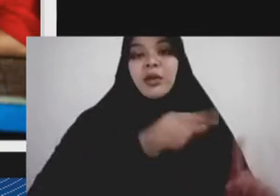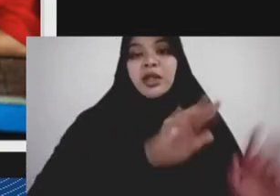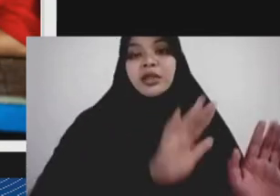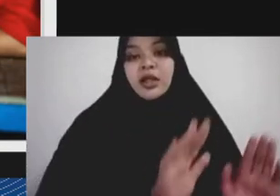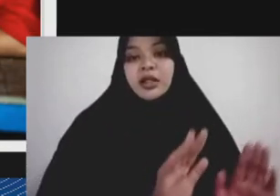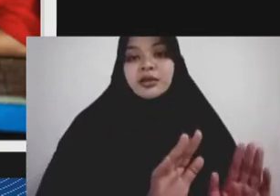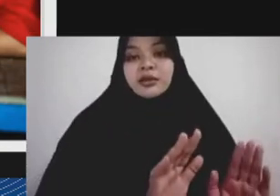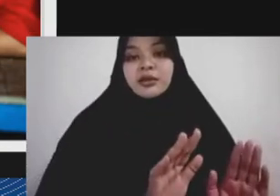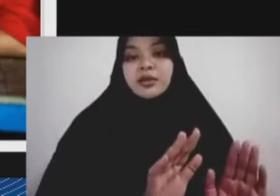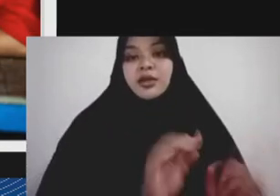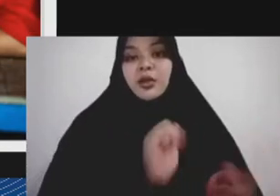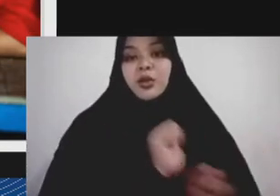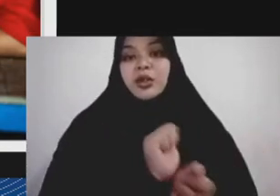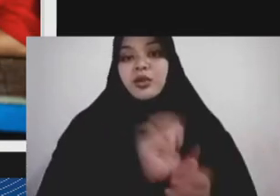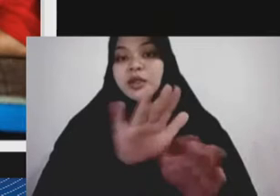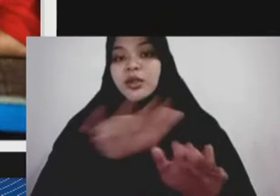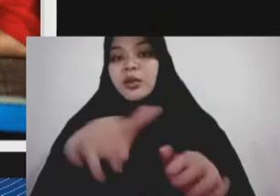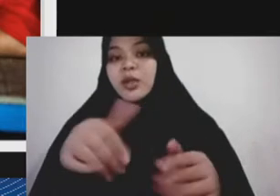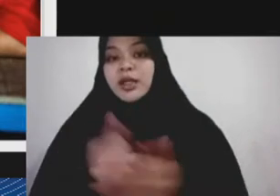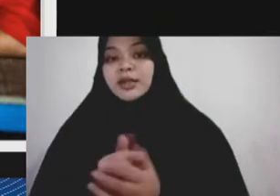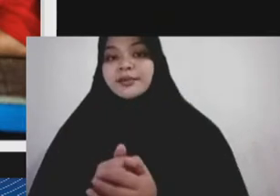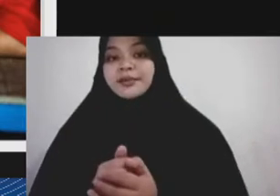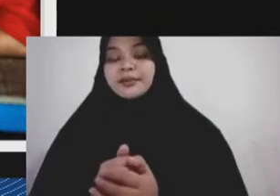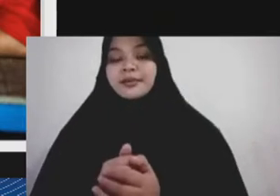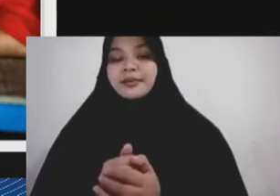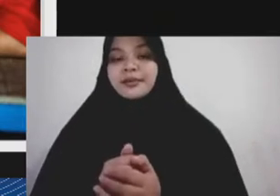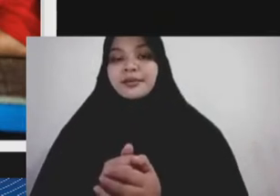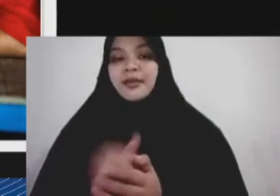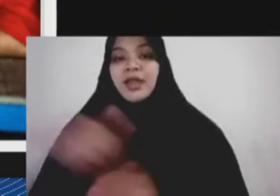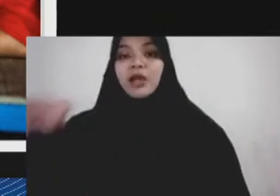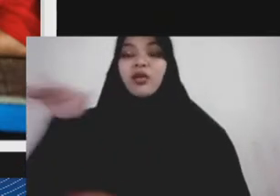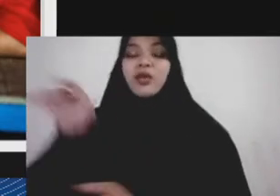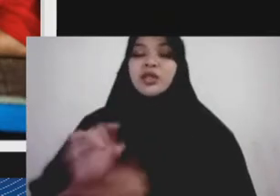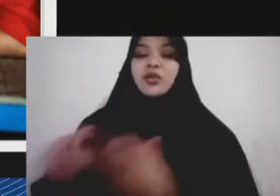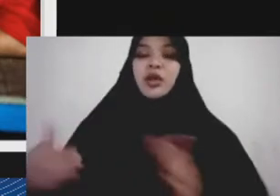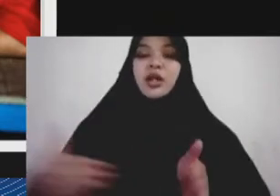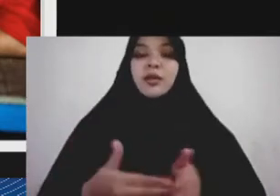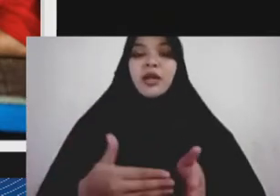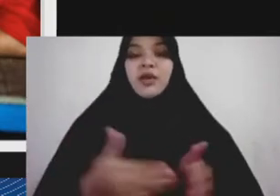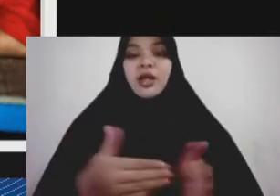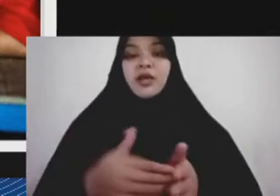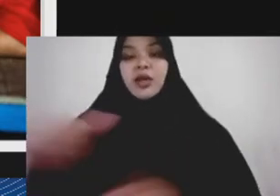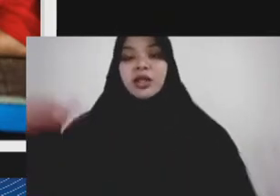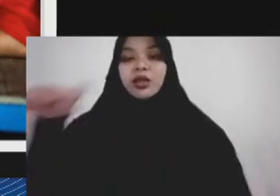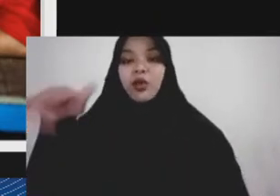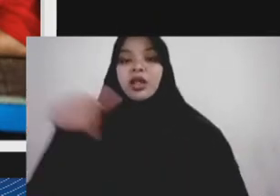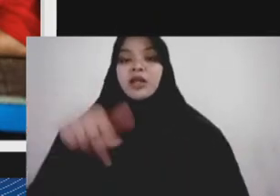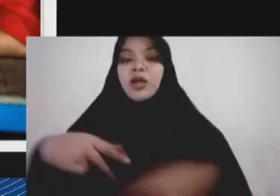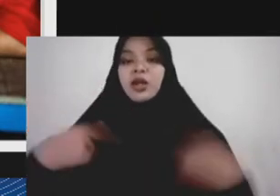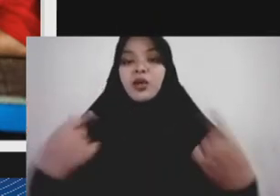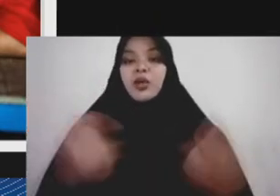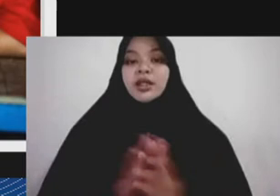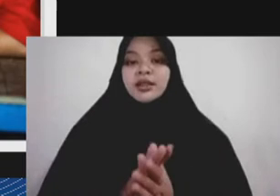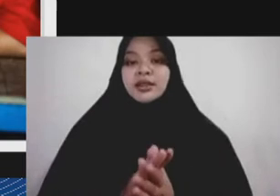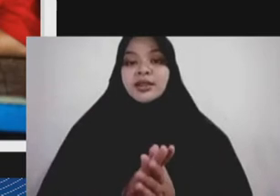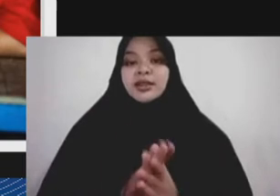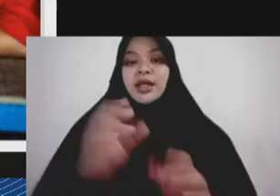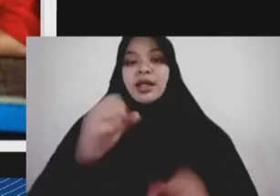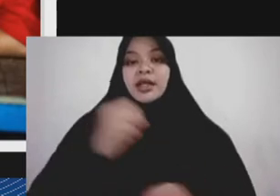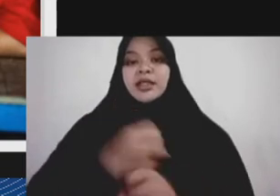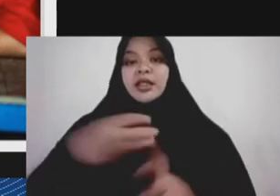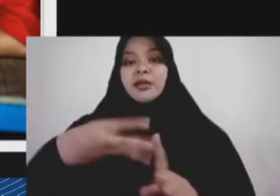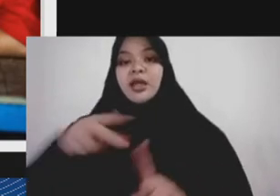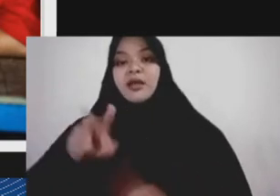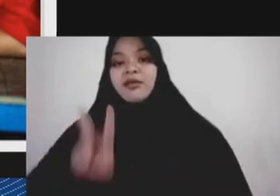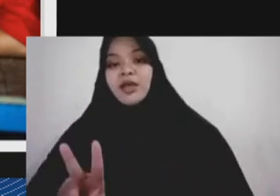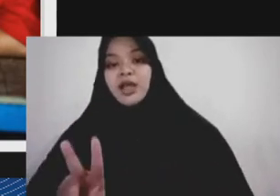working with youth in addressing gender-based violence and preventing gender-based violence, as well as addressing GBV with